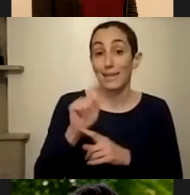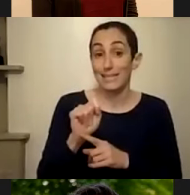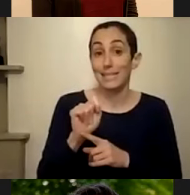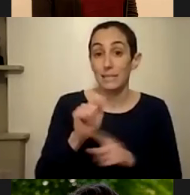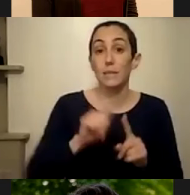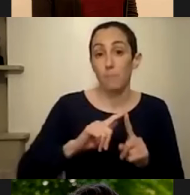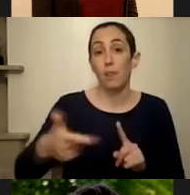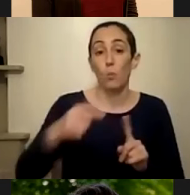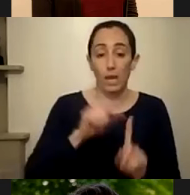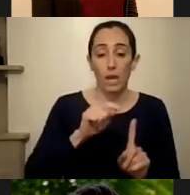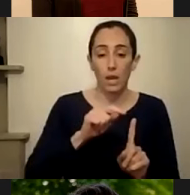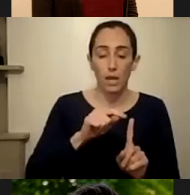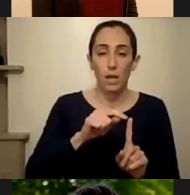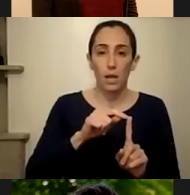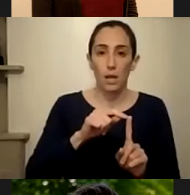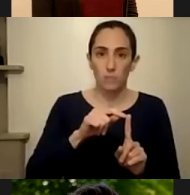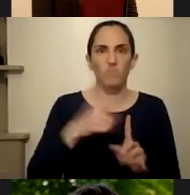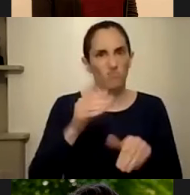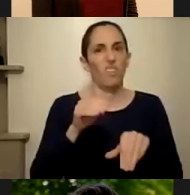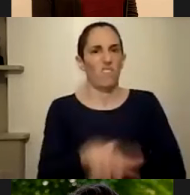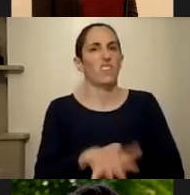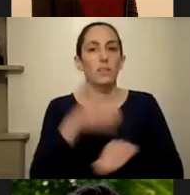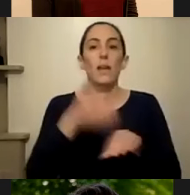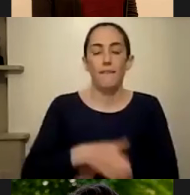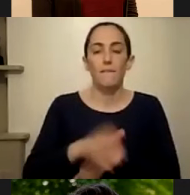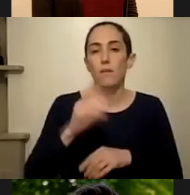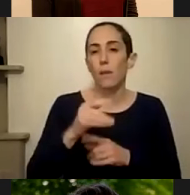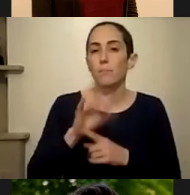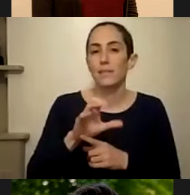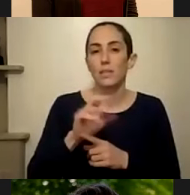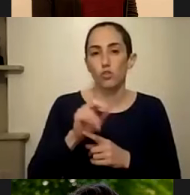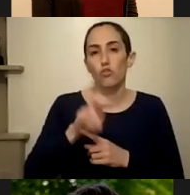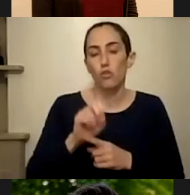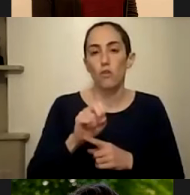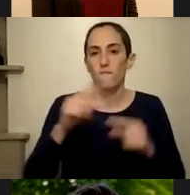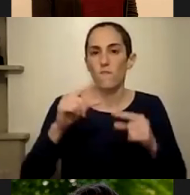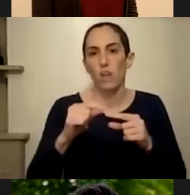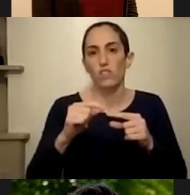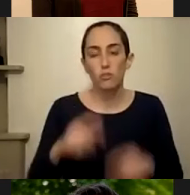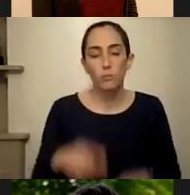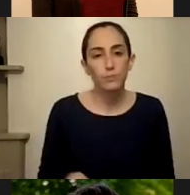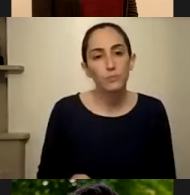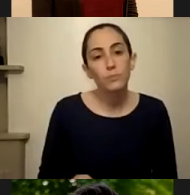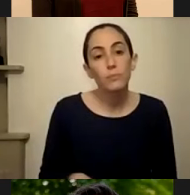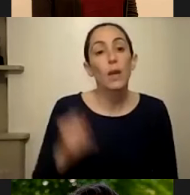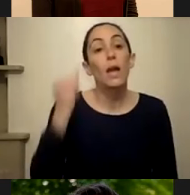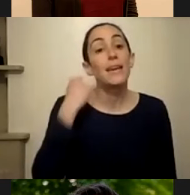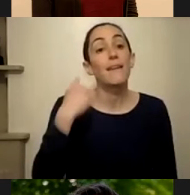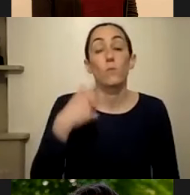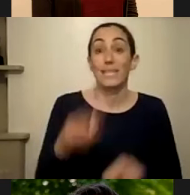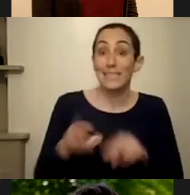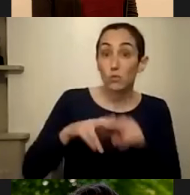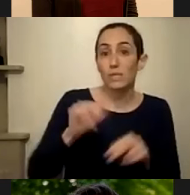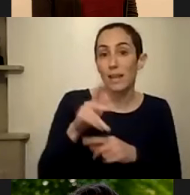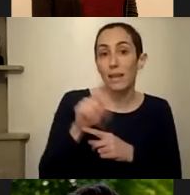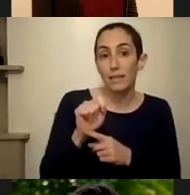been affected after optic nerve crash. If we increase the AKT using active